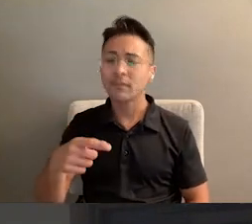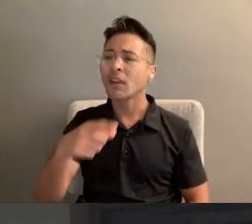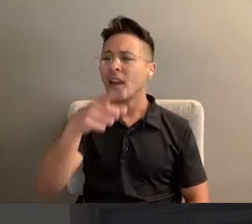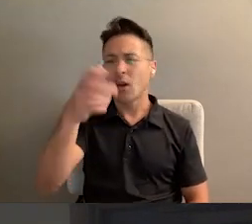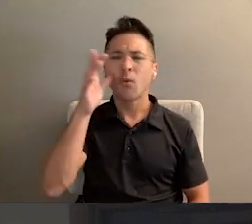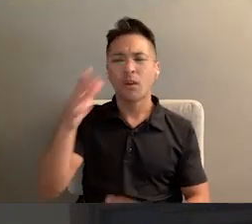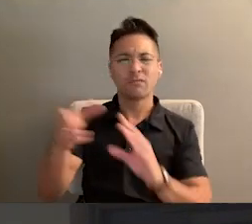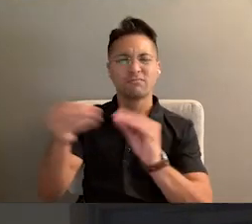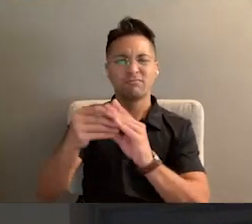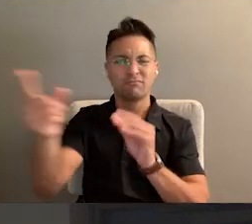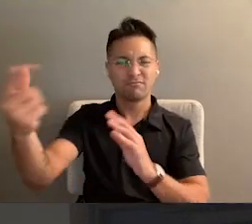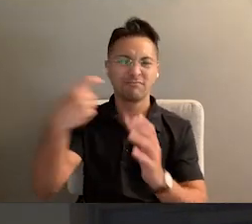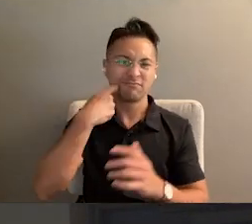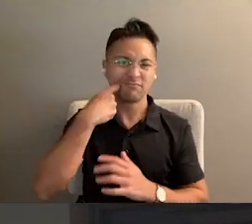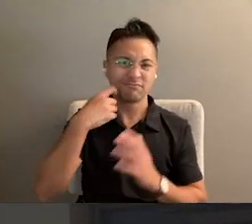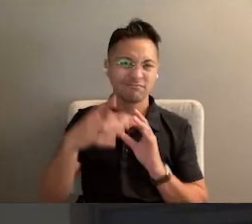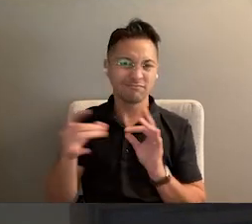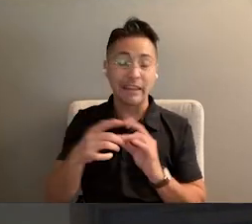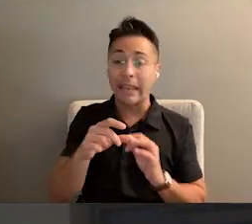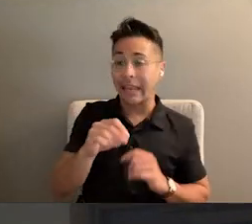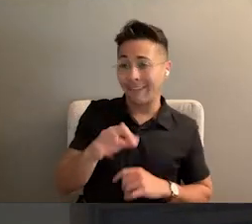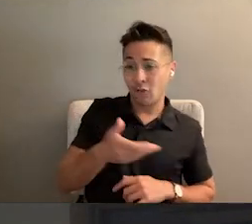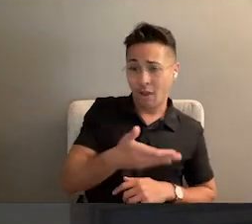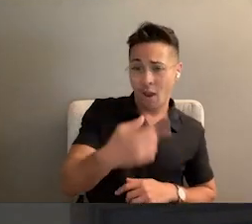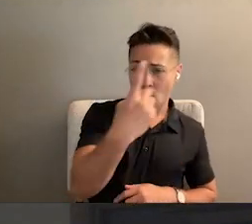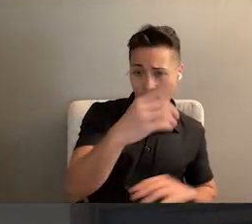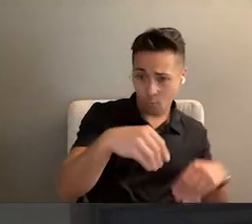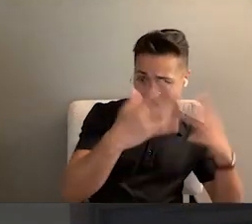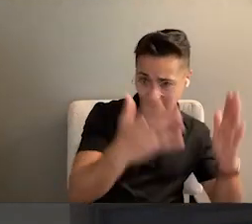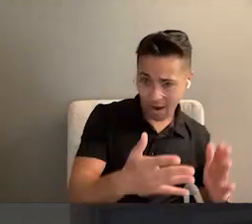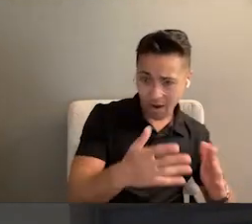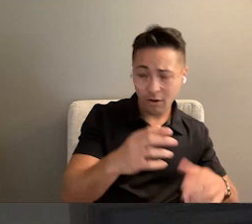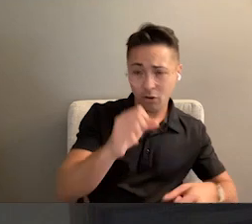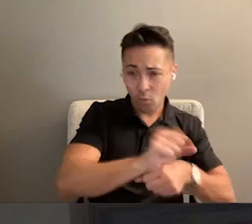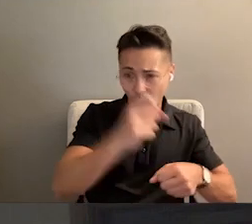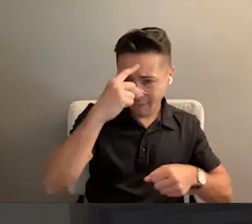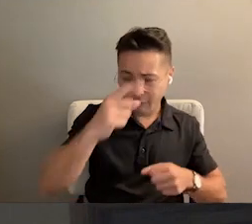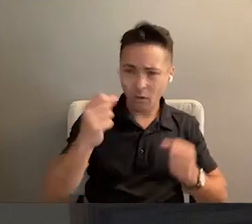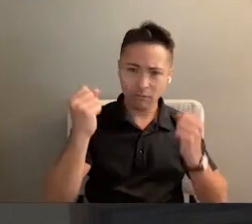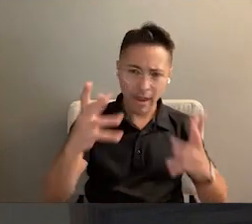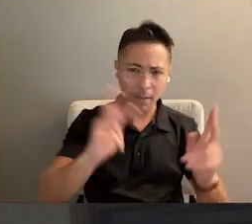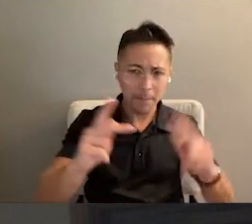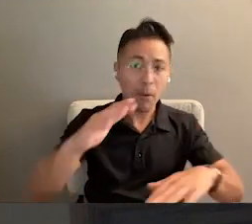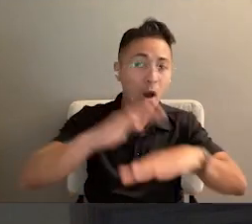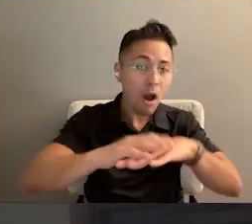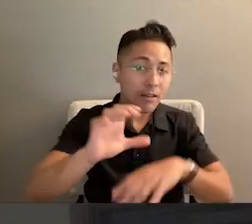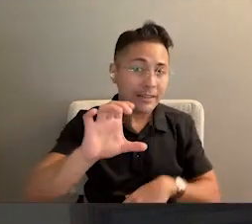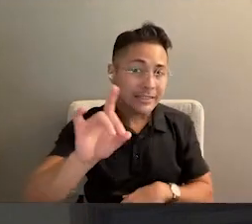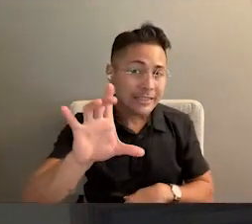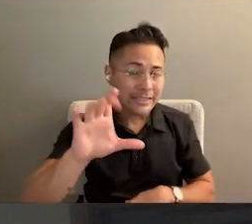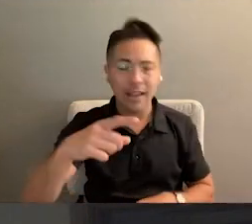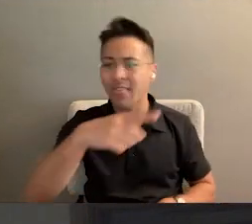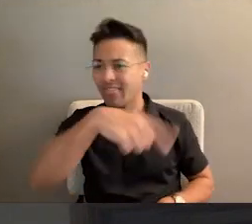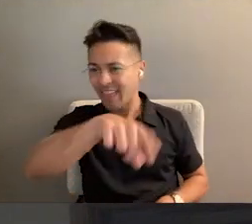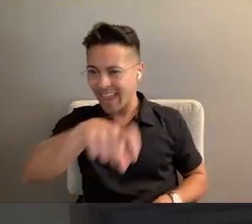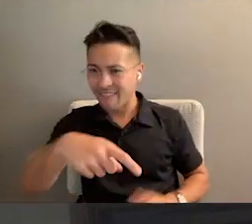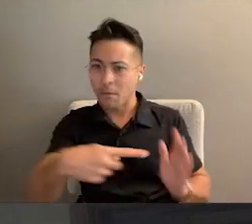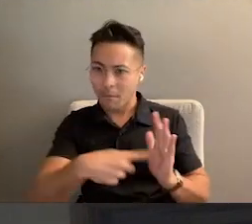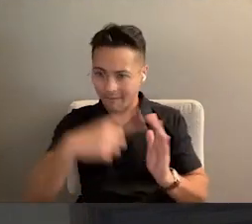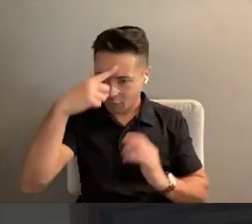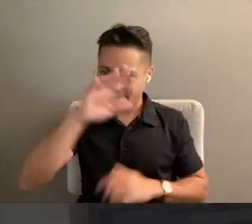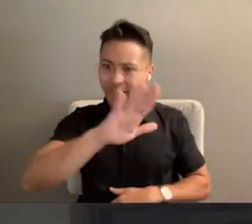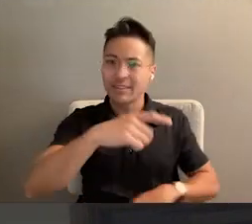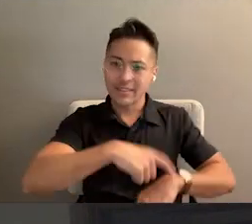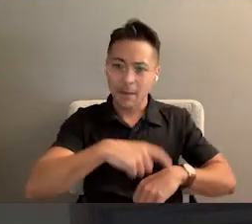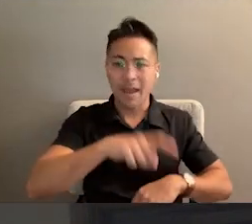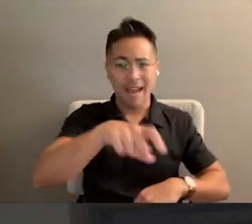the consumers ain't got. Thank you for that, Tina. Okay, so I'm going to repeat what you just said. If you're hiring one provider to work for a bunch of people